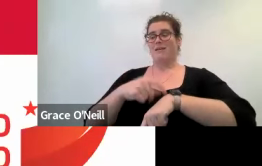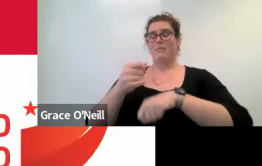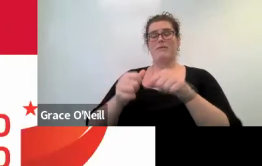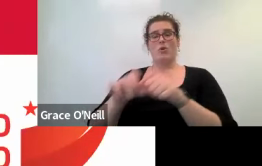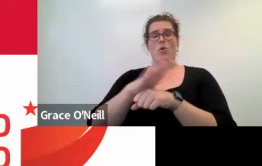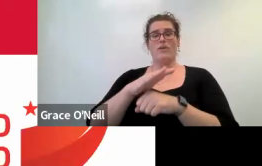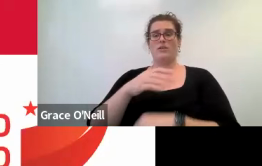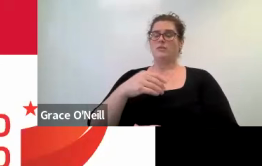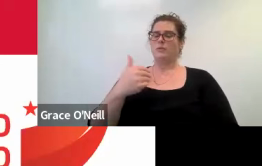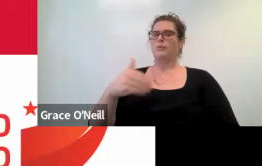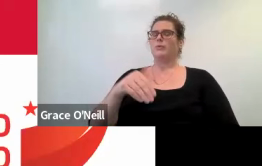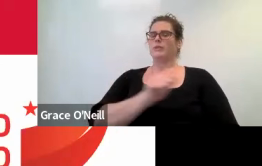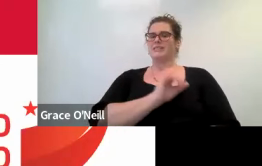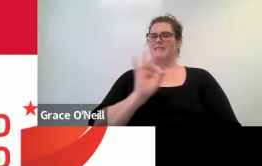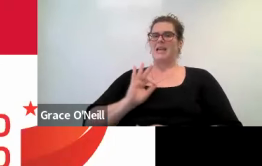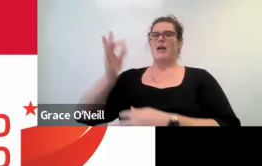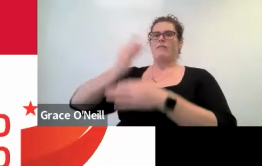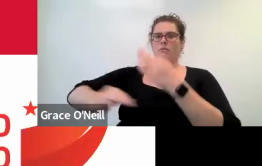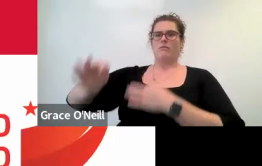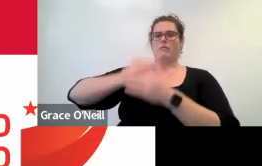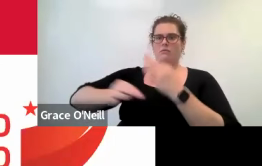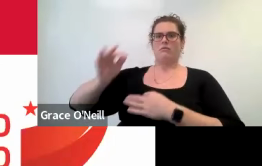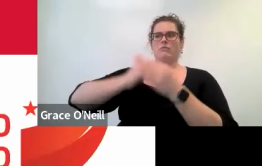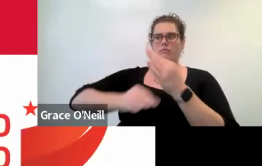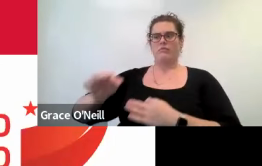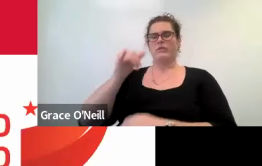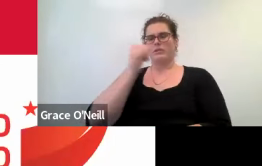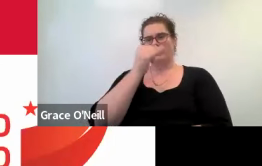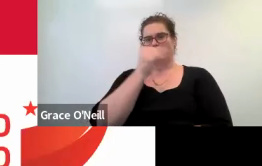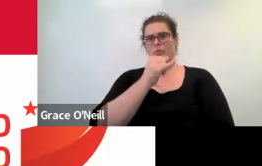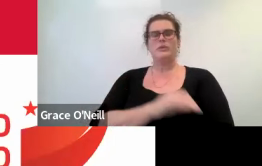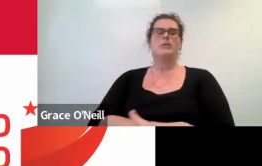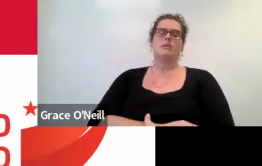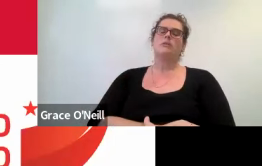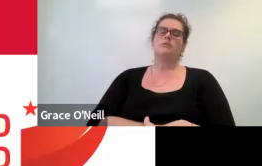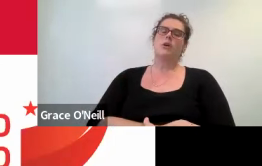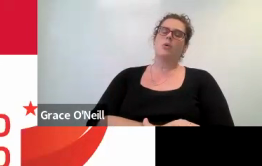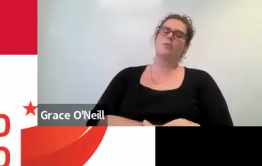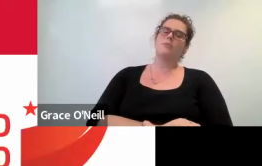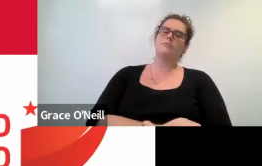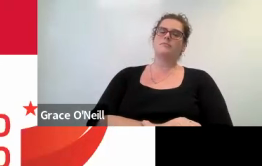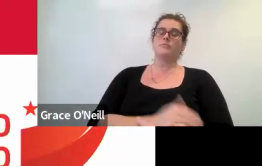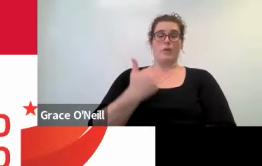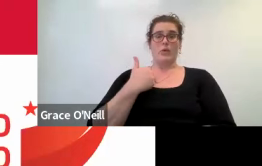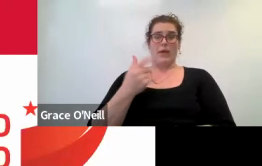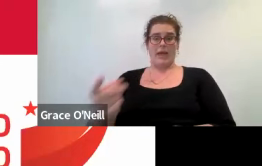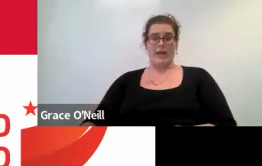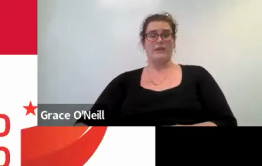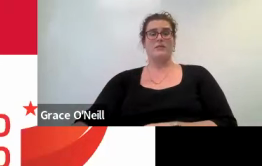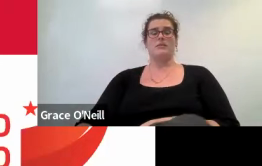of the height of the pandemic. So what we had here is that